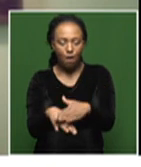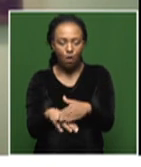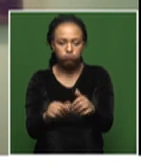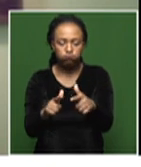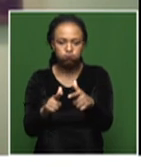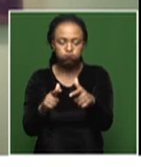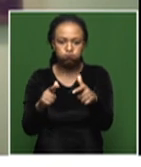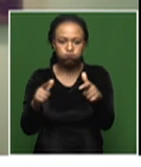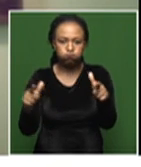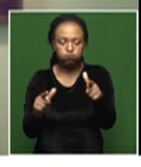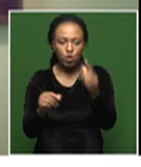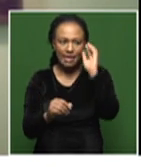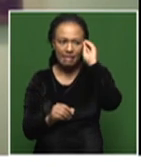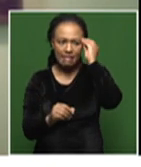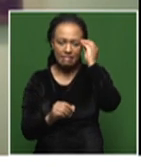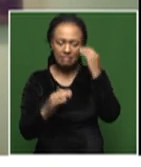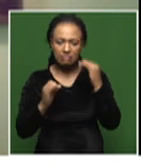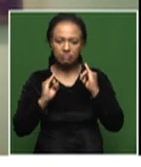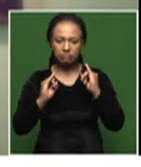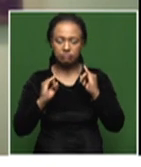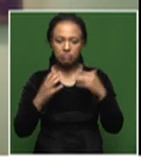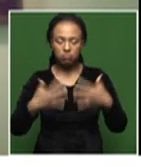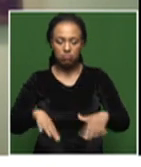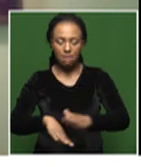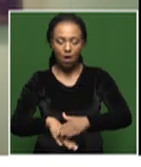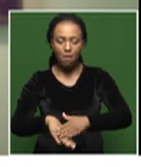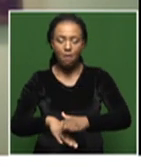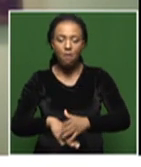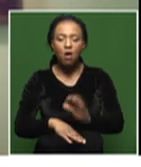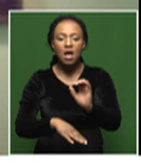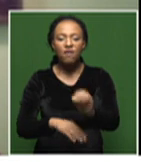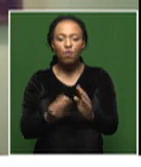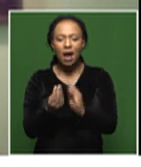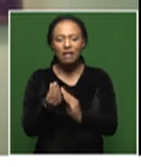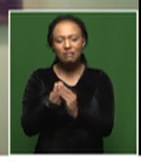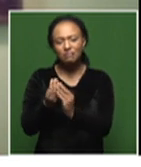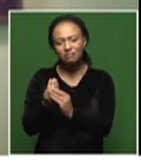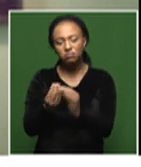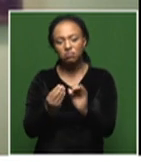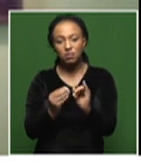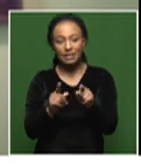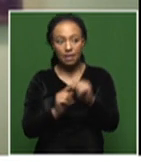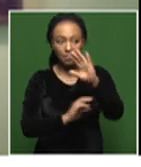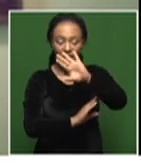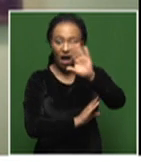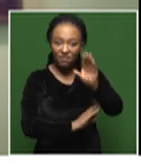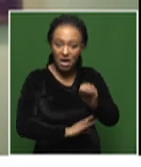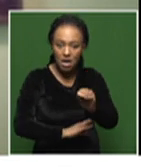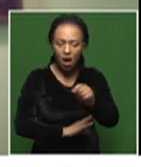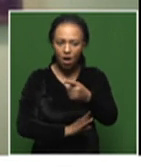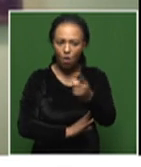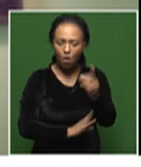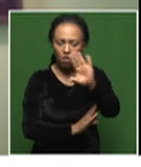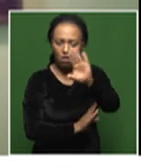in contemporary art from Africa, and that's across the whole continent. But yes, specifically, there are major